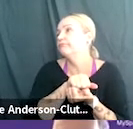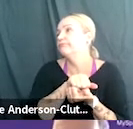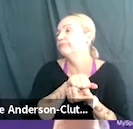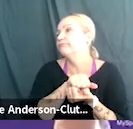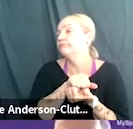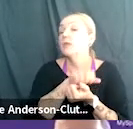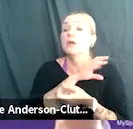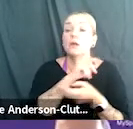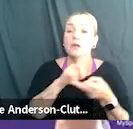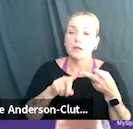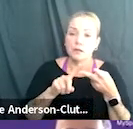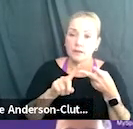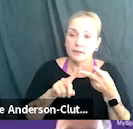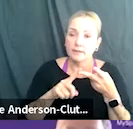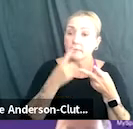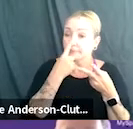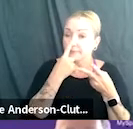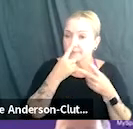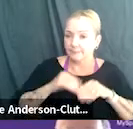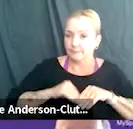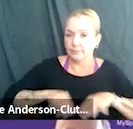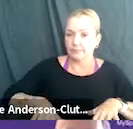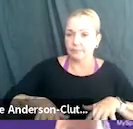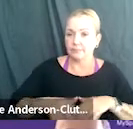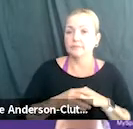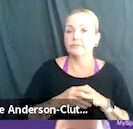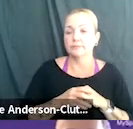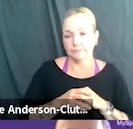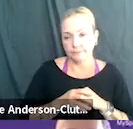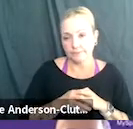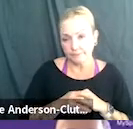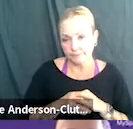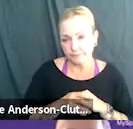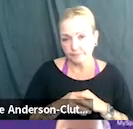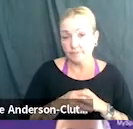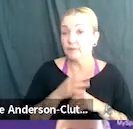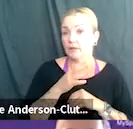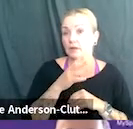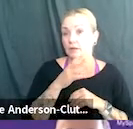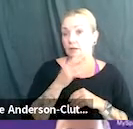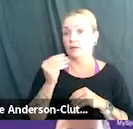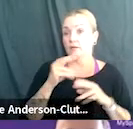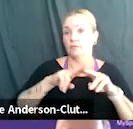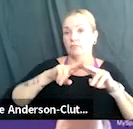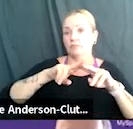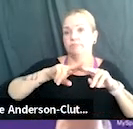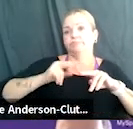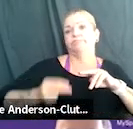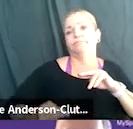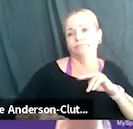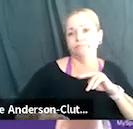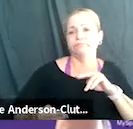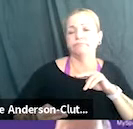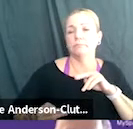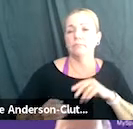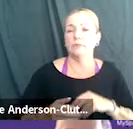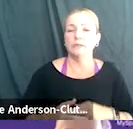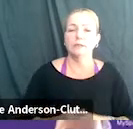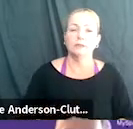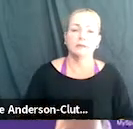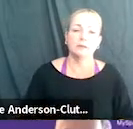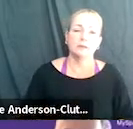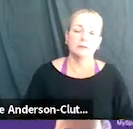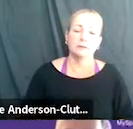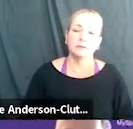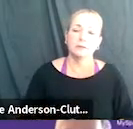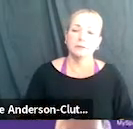problem since he was an infant. And with the weight loss, what his parents noted was that he would sit down appropriately for dinner and looked